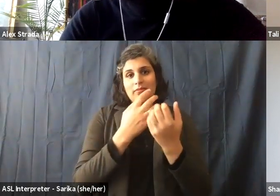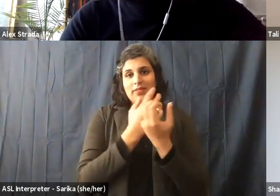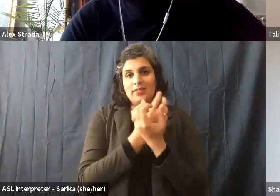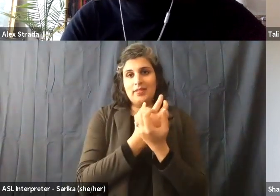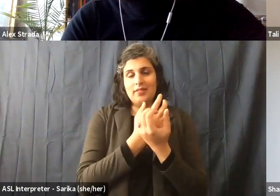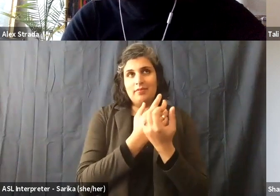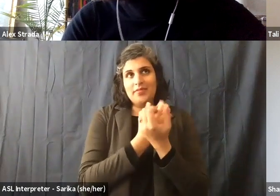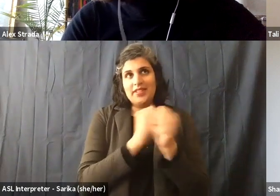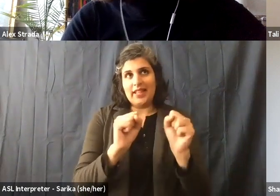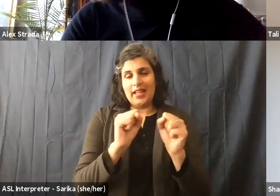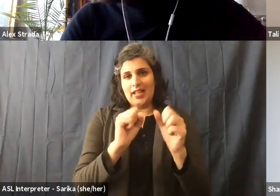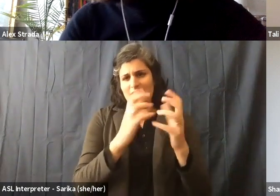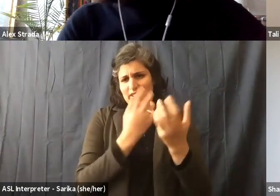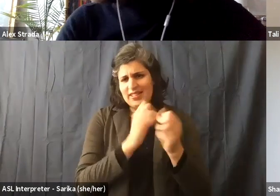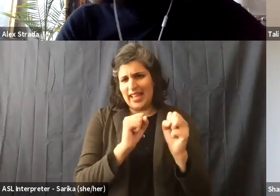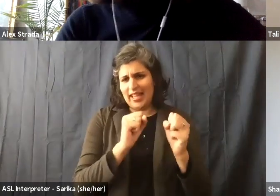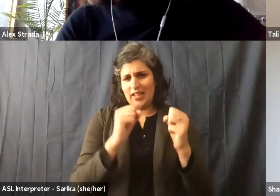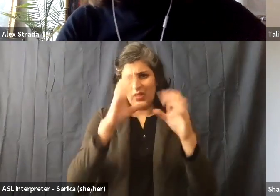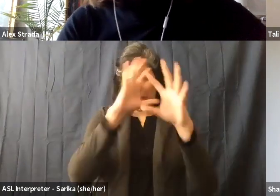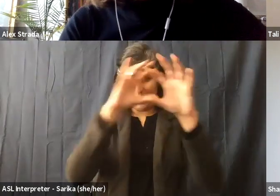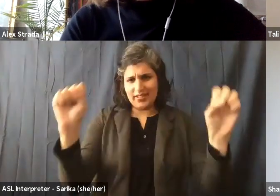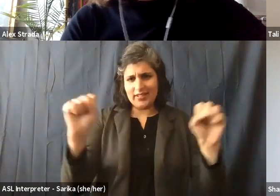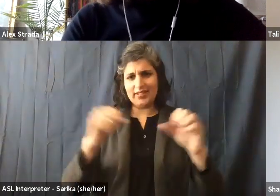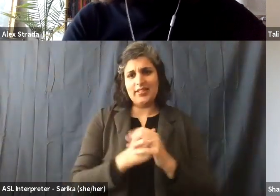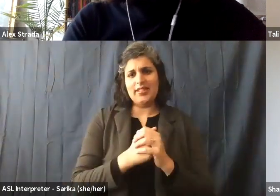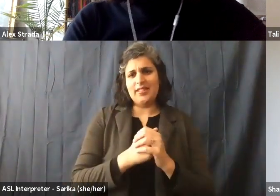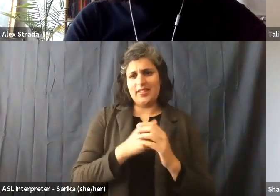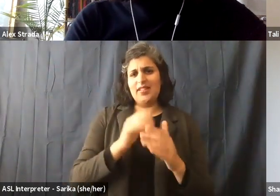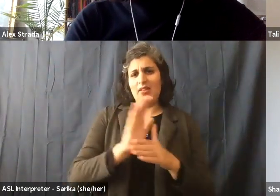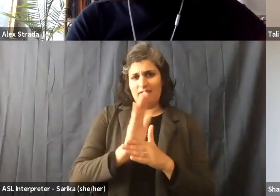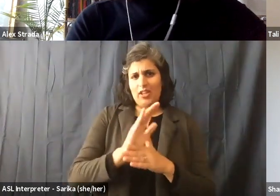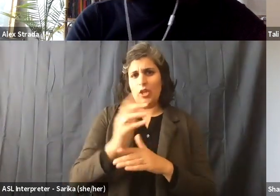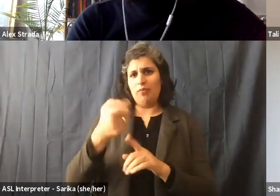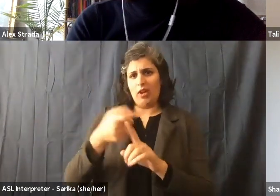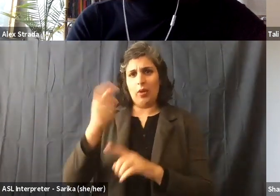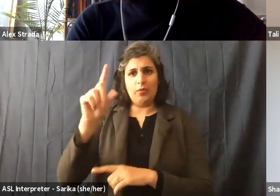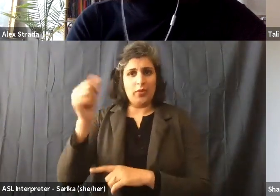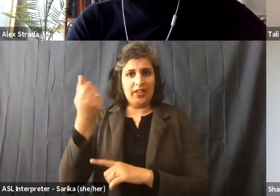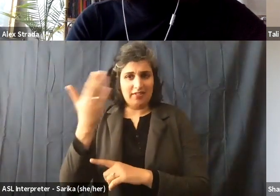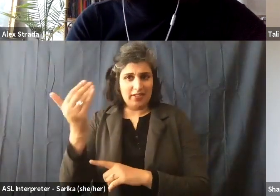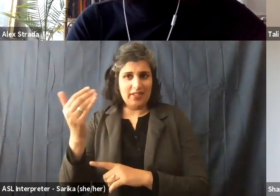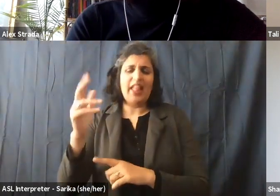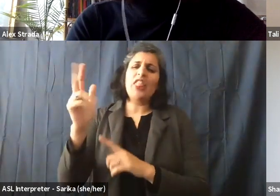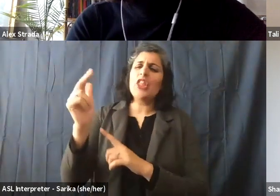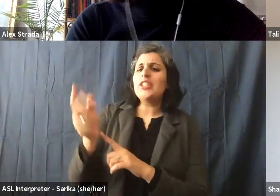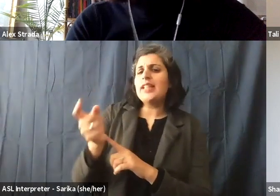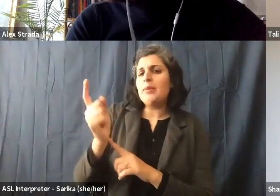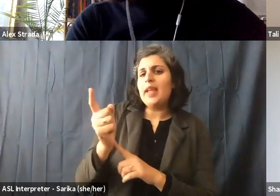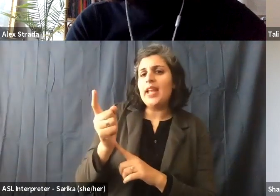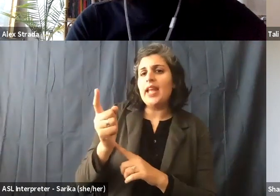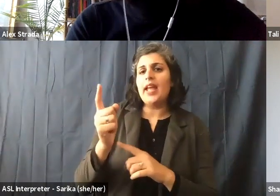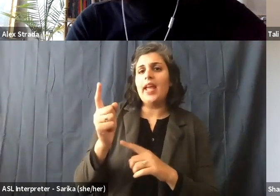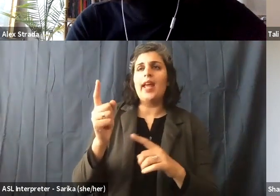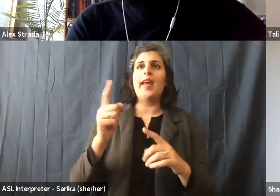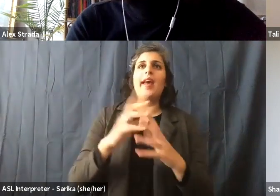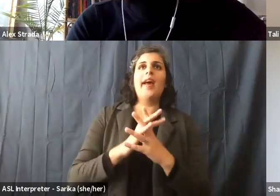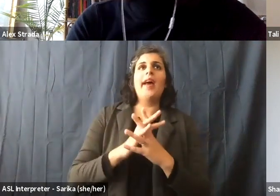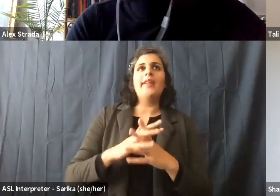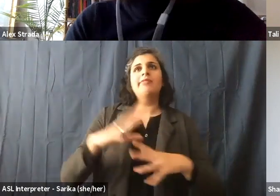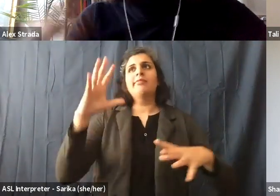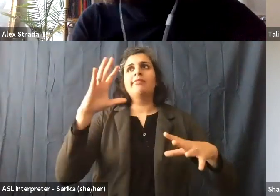2017, and its original form, it is a 13-minute experimental conceptual